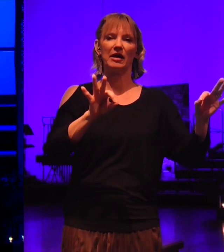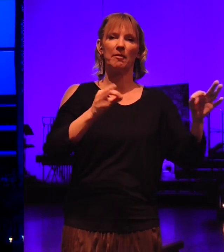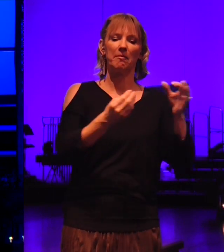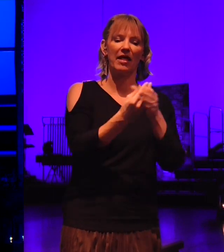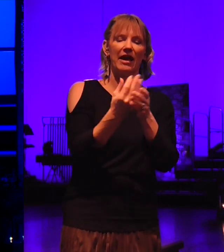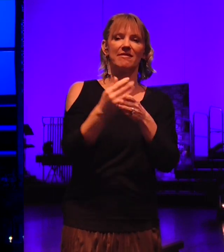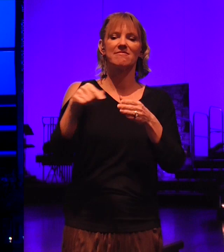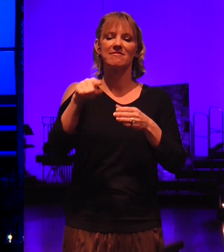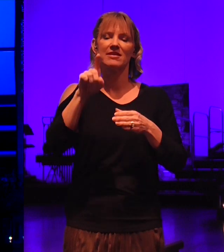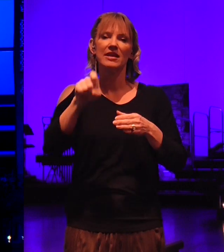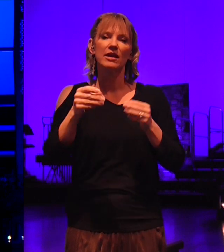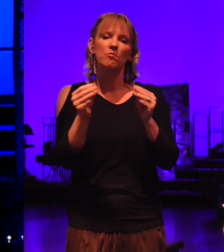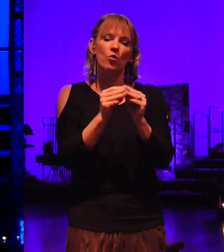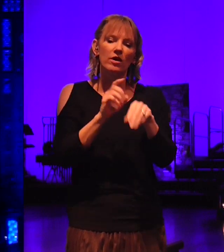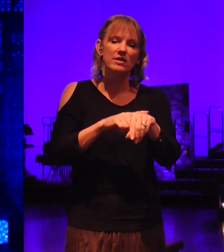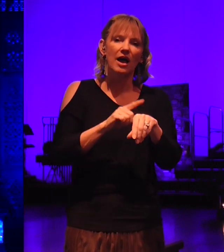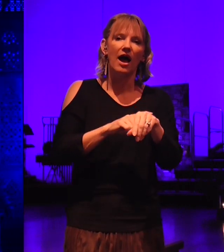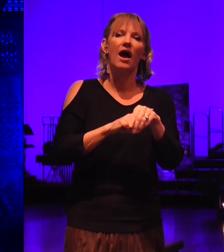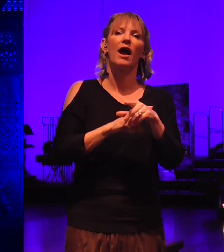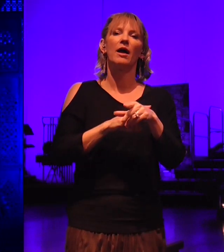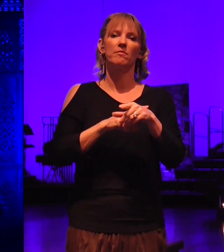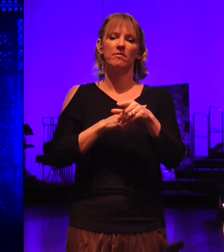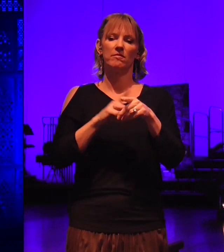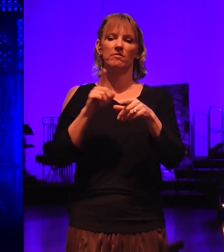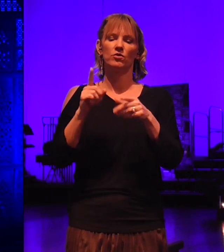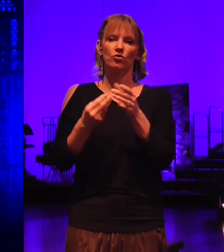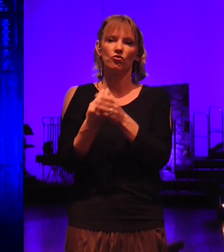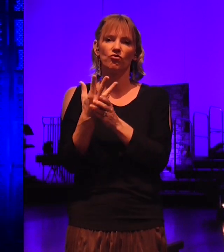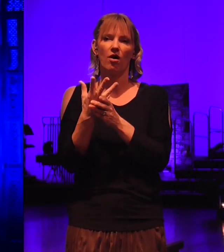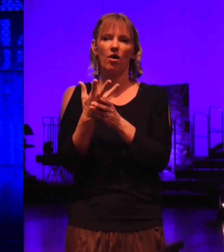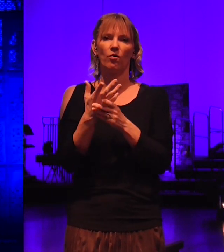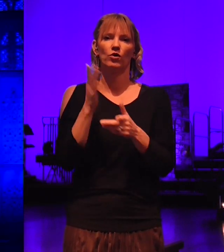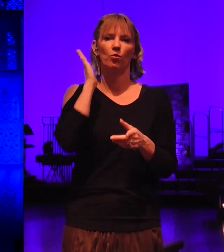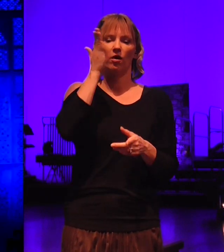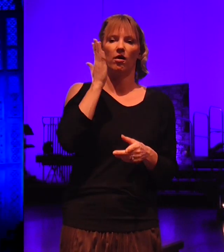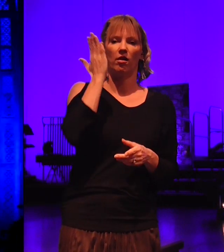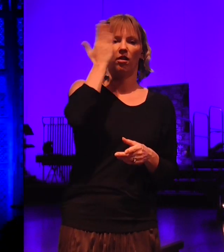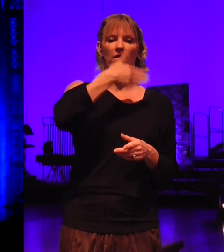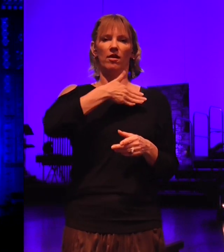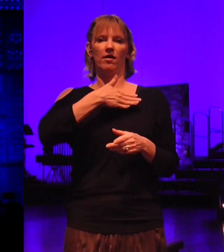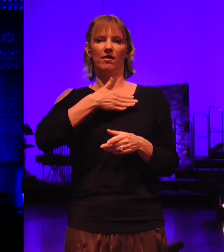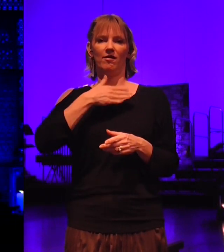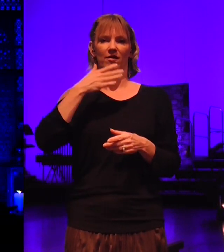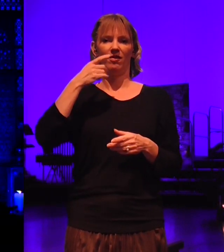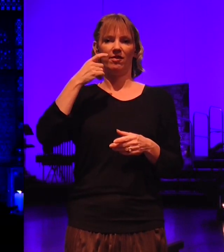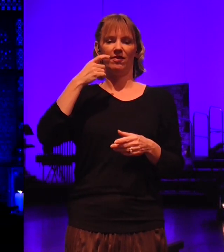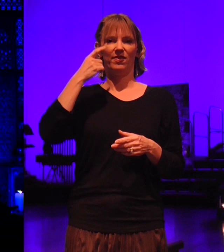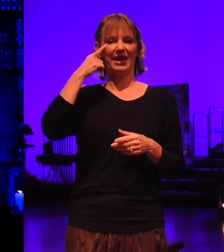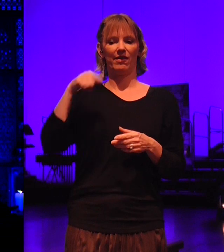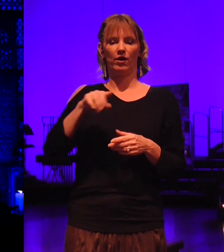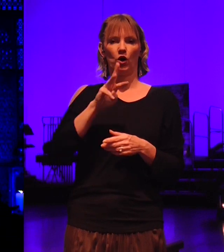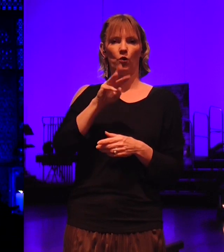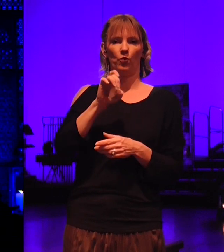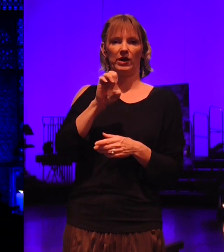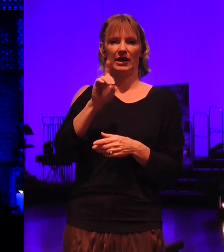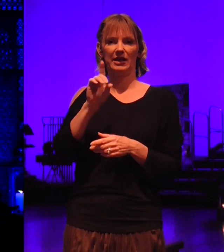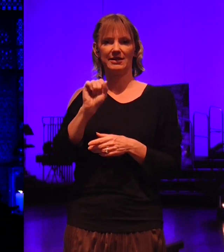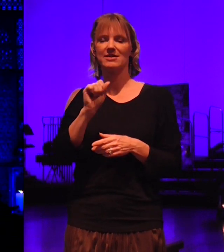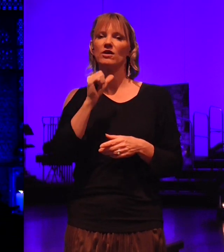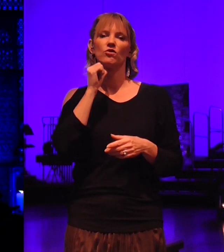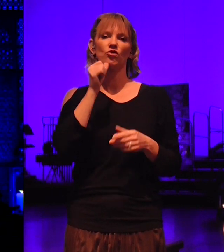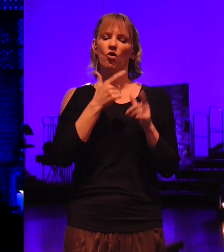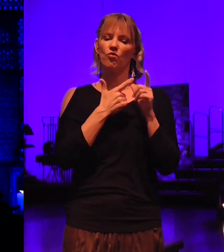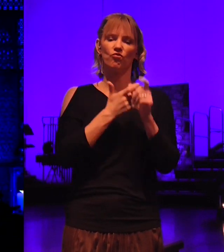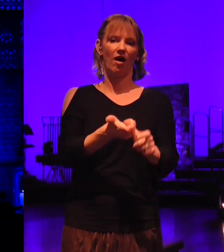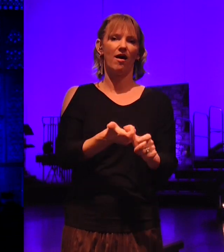grow, mistaking them as weeds. No running. give yourself equanimity